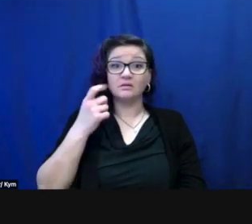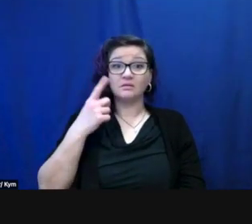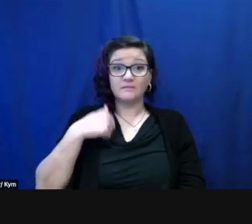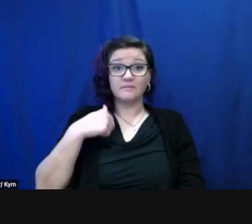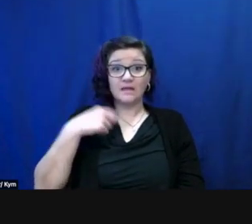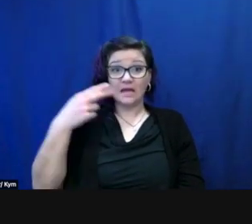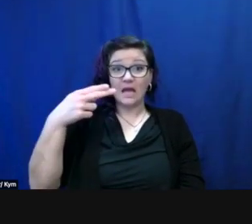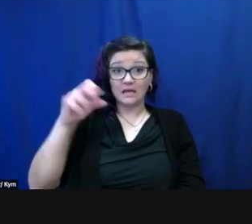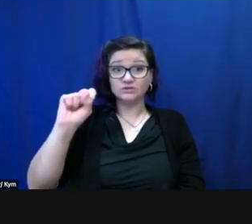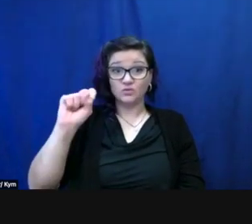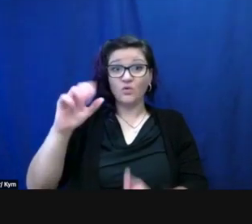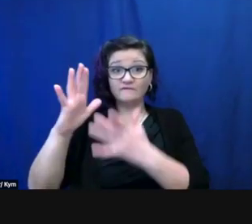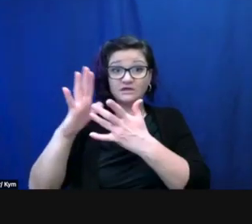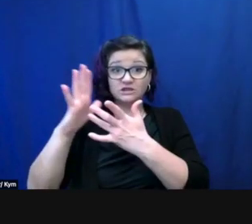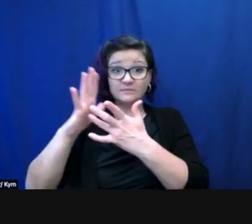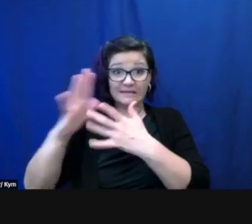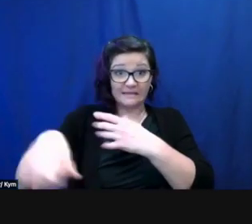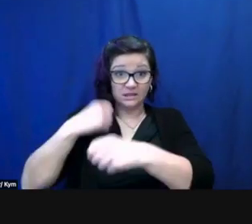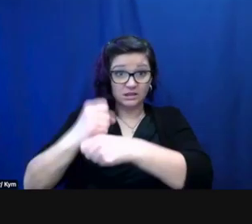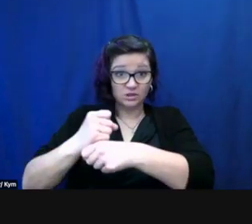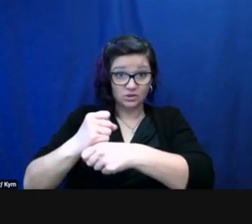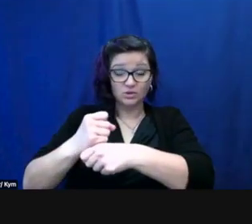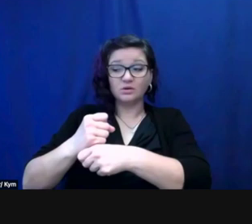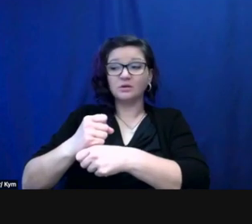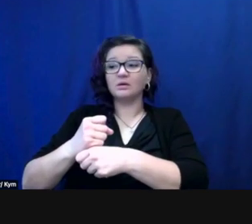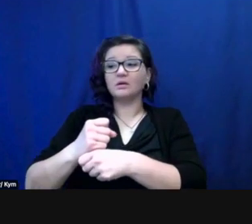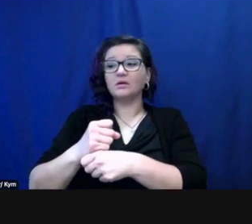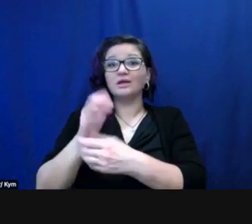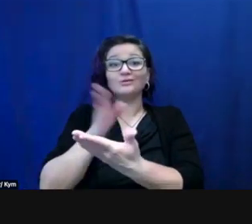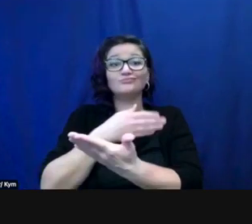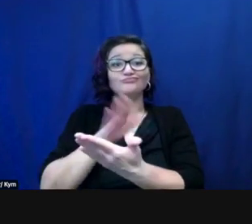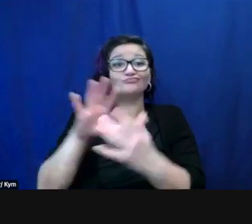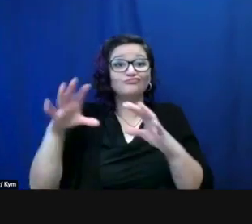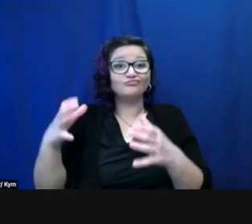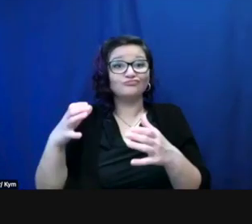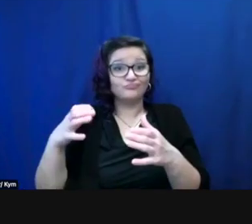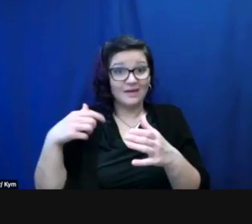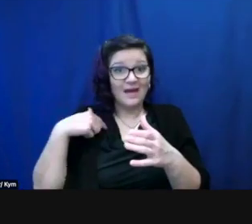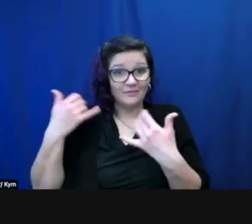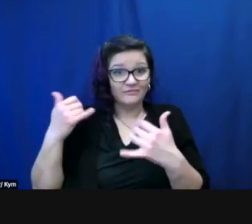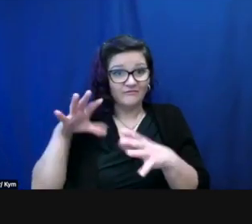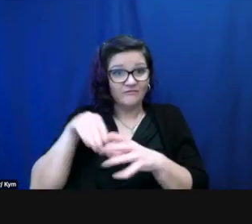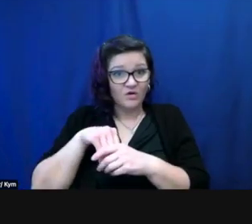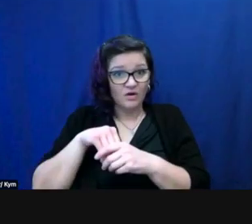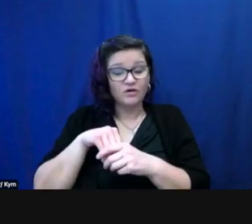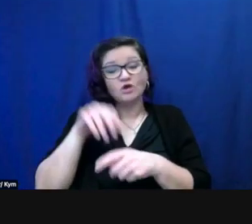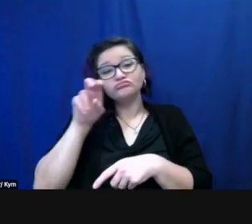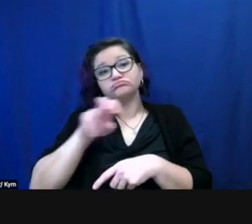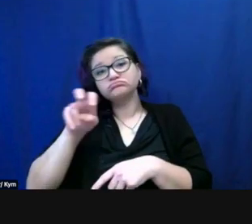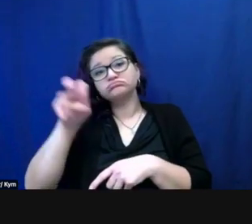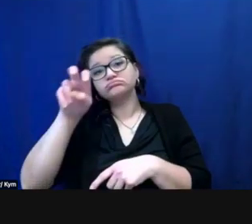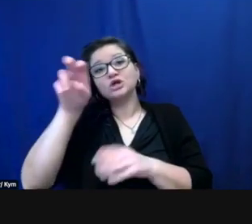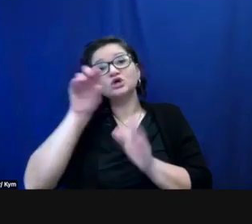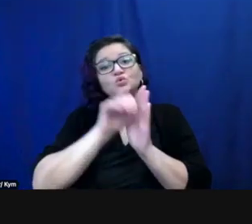in high school, the band that I played in took a trip to New